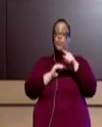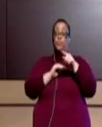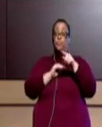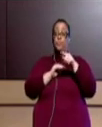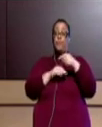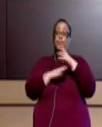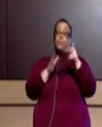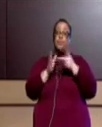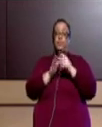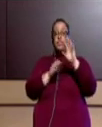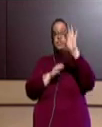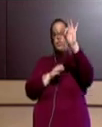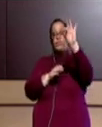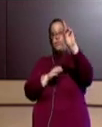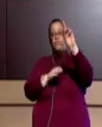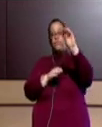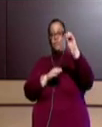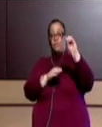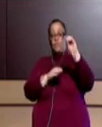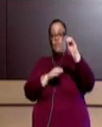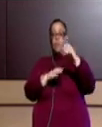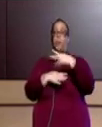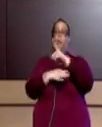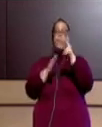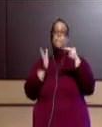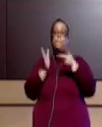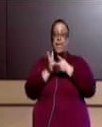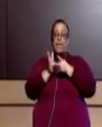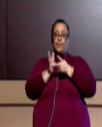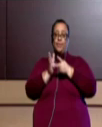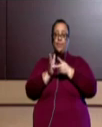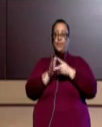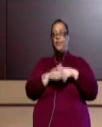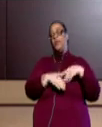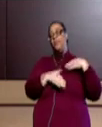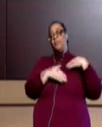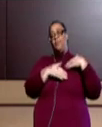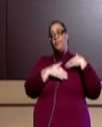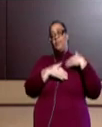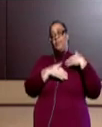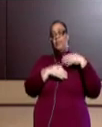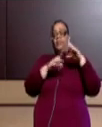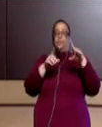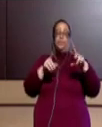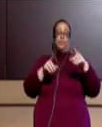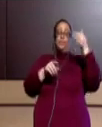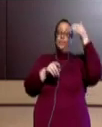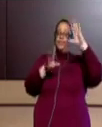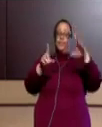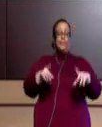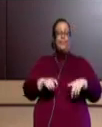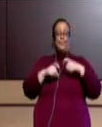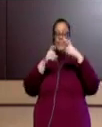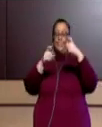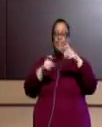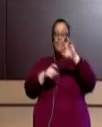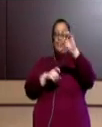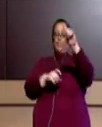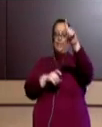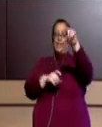back. Your edges are about to return. Won't he, Will? He's an edge giver. Don't tell me he won't give you